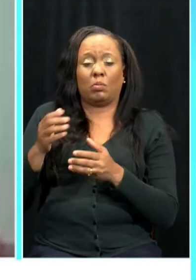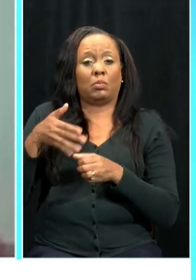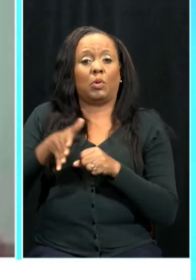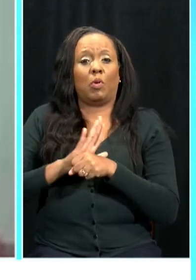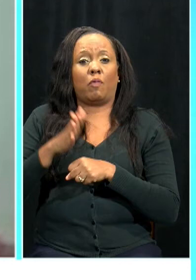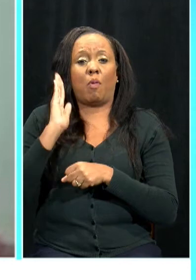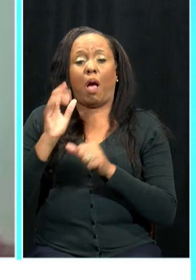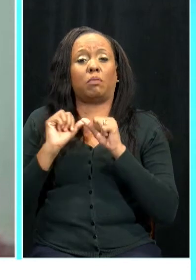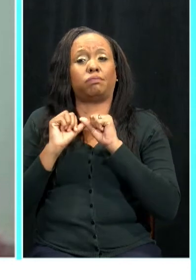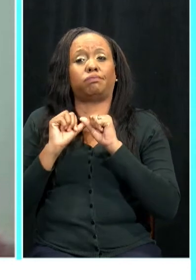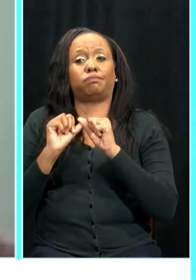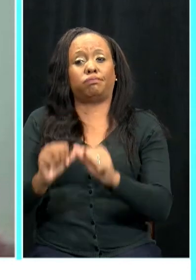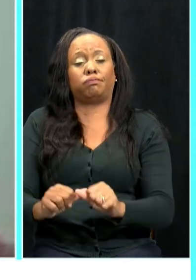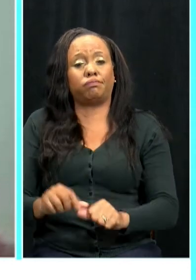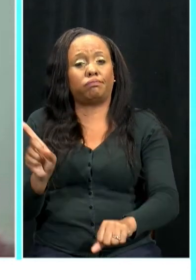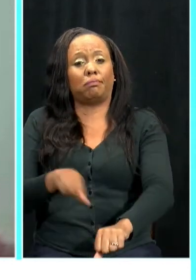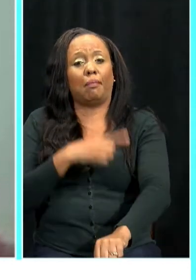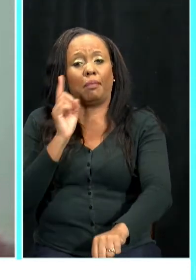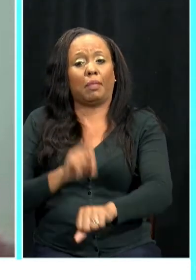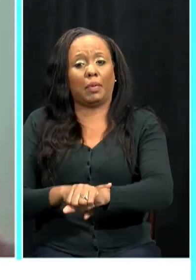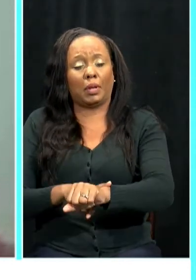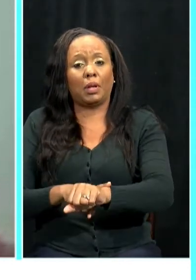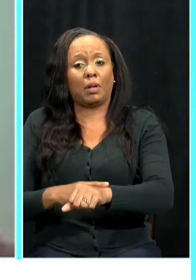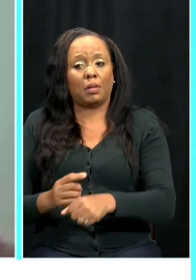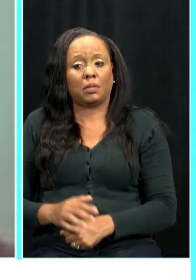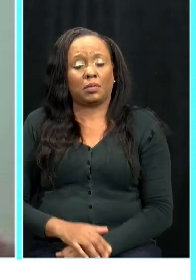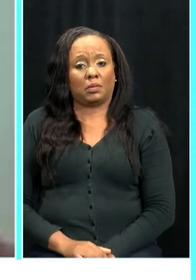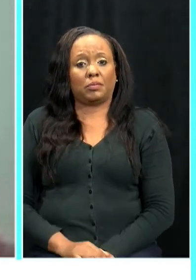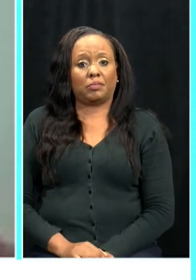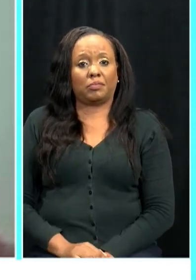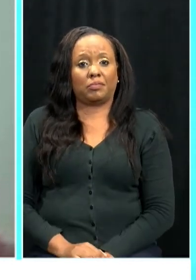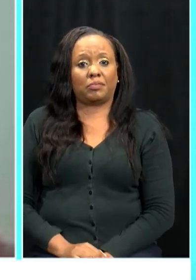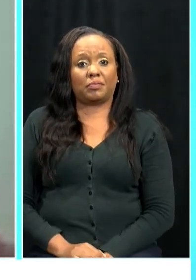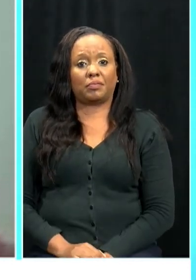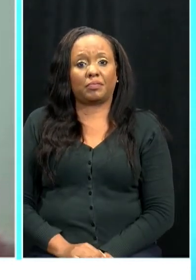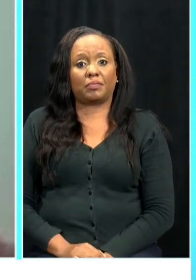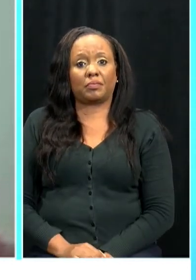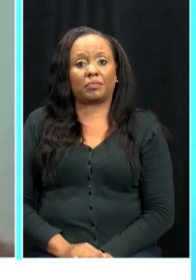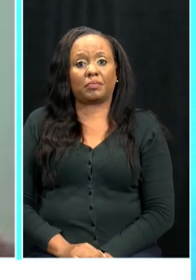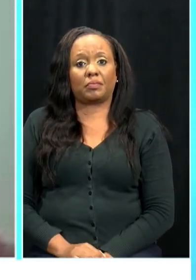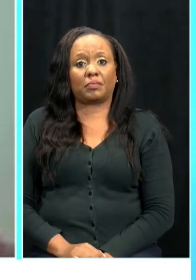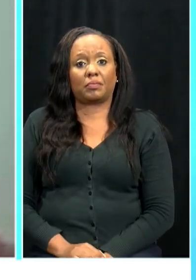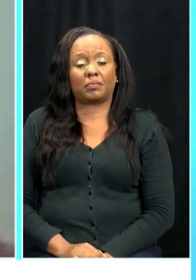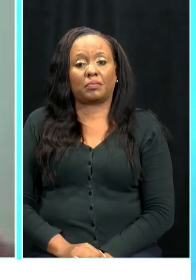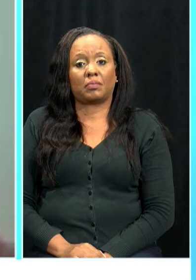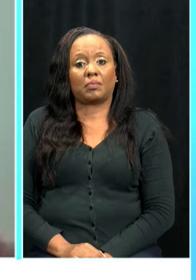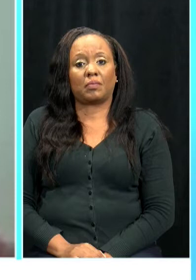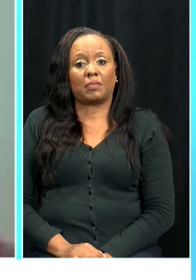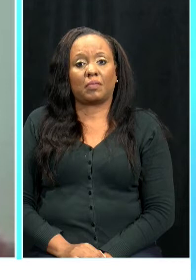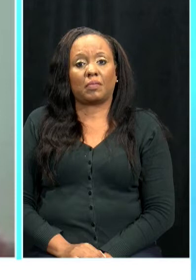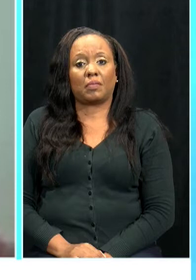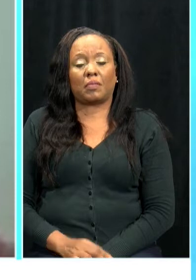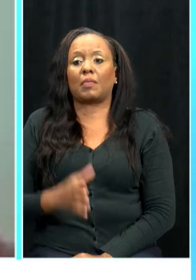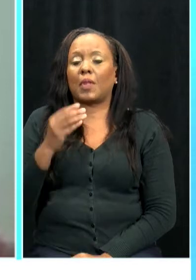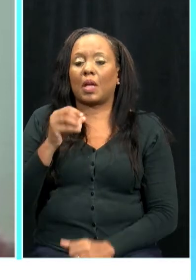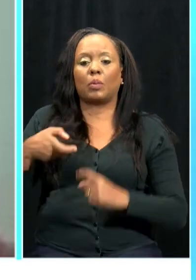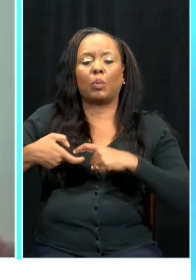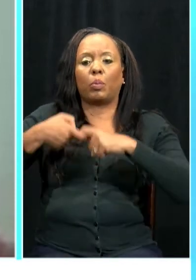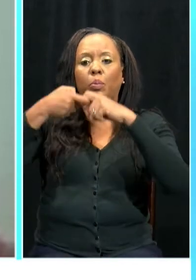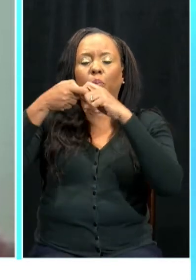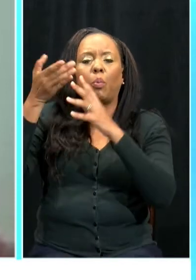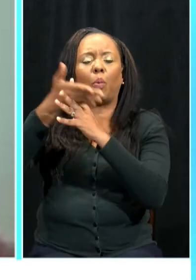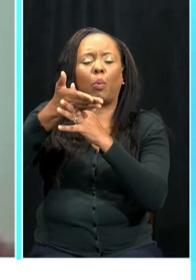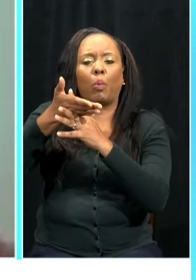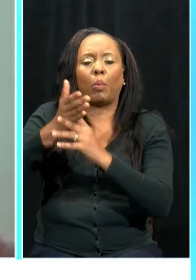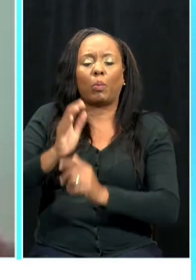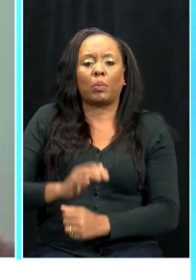with us for some time to come, and that the normal which functions of government. Ambassador, with all due respect,